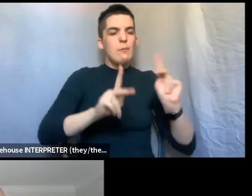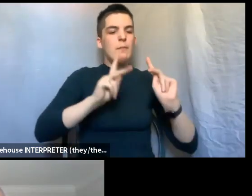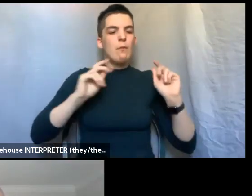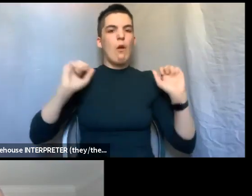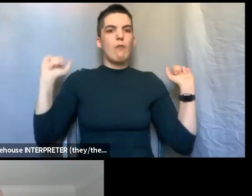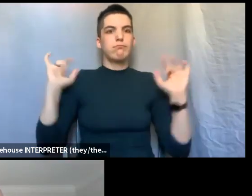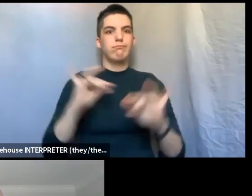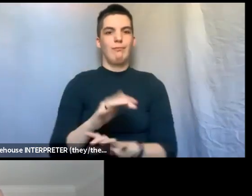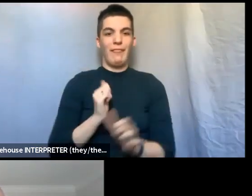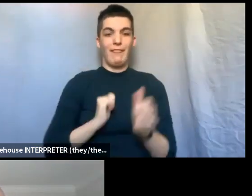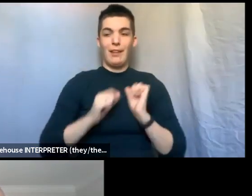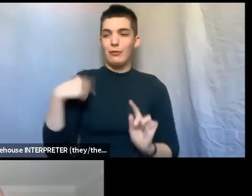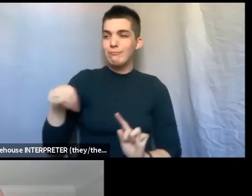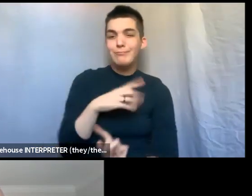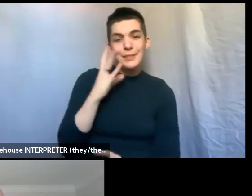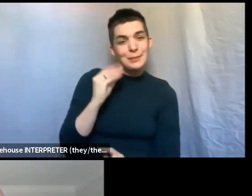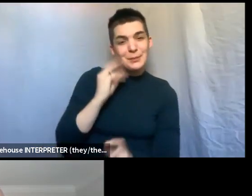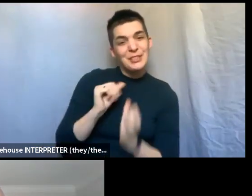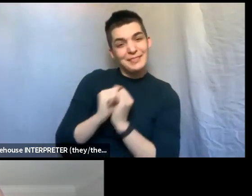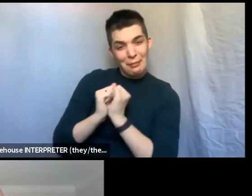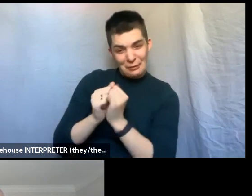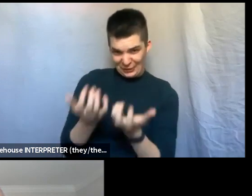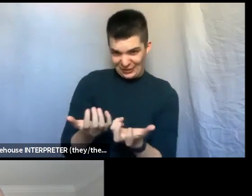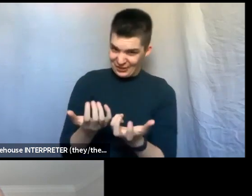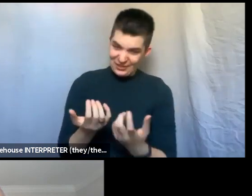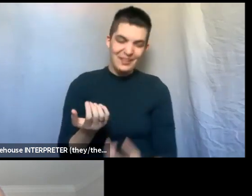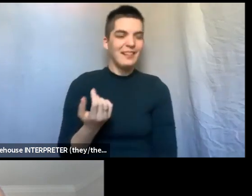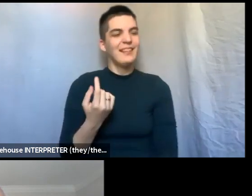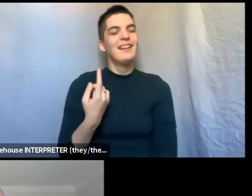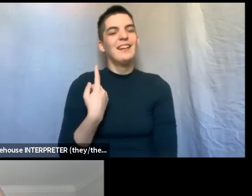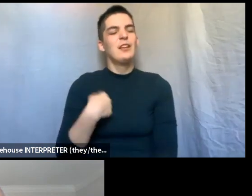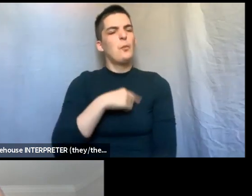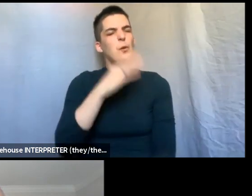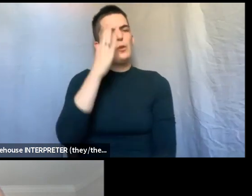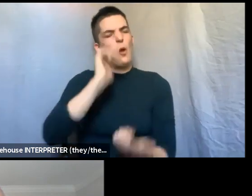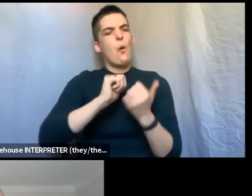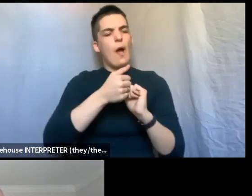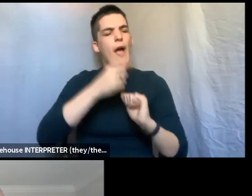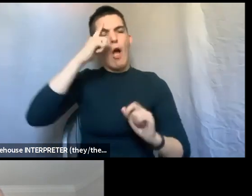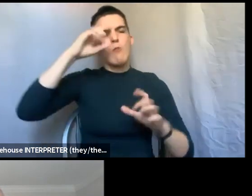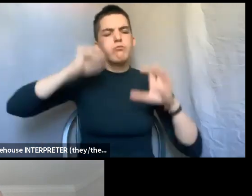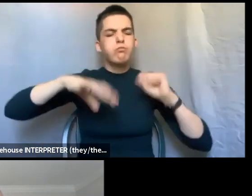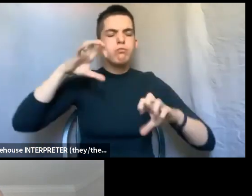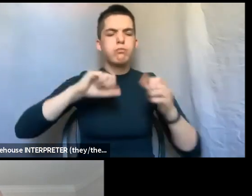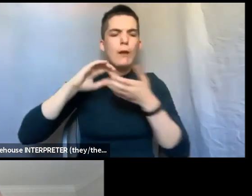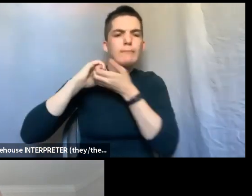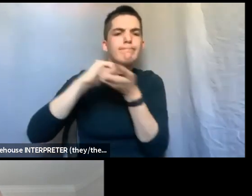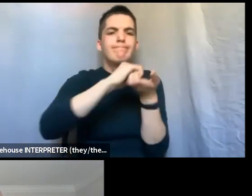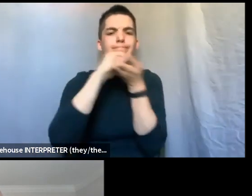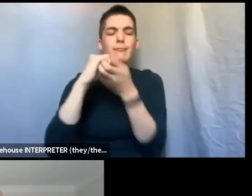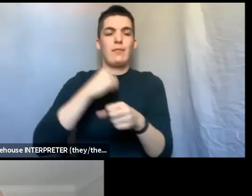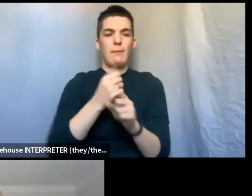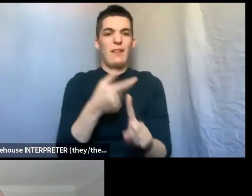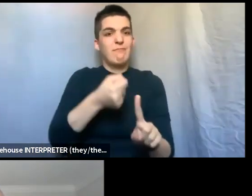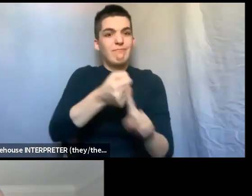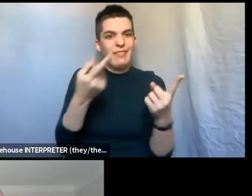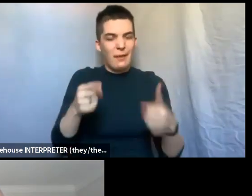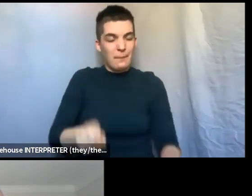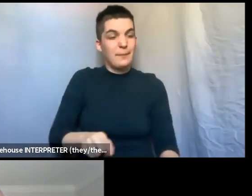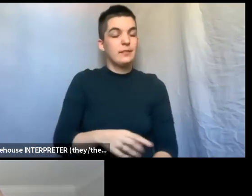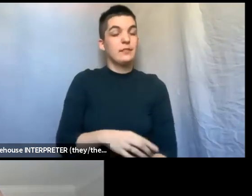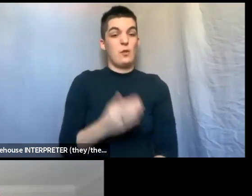together. And we know how to collaborate to make this happen. And we know the electric